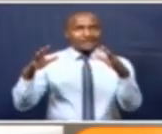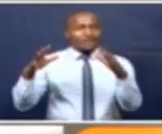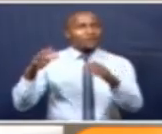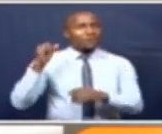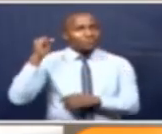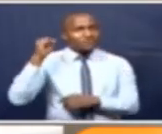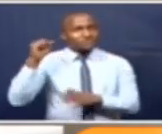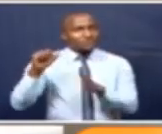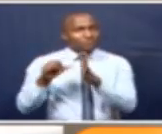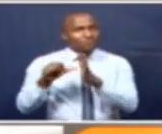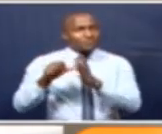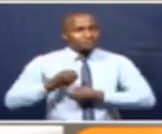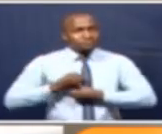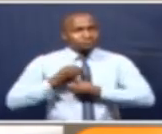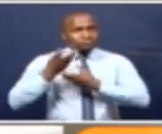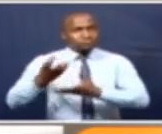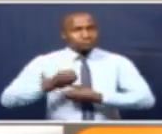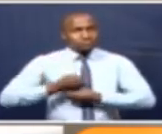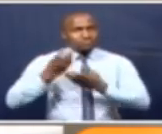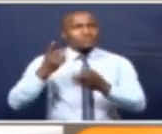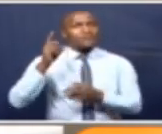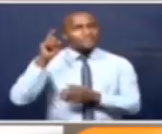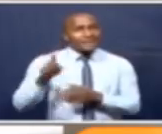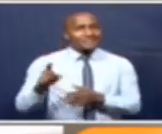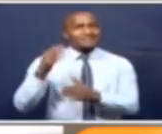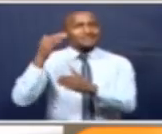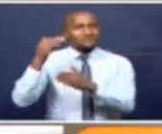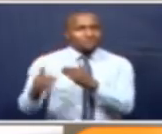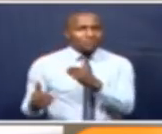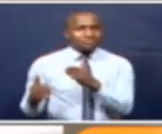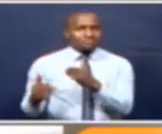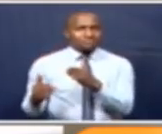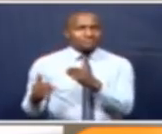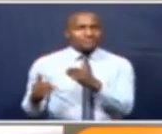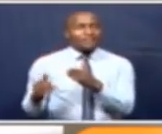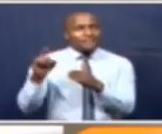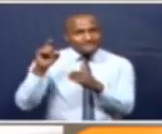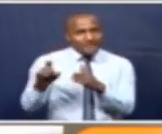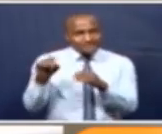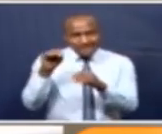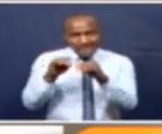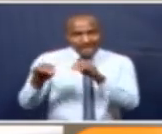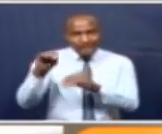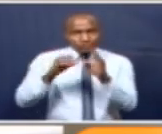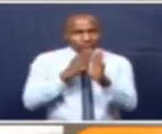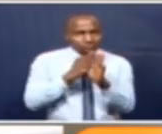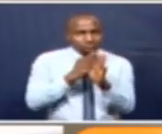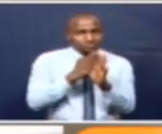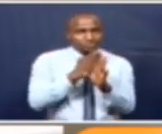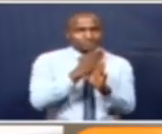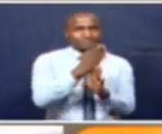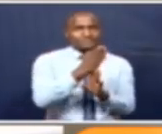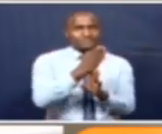we have in the country. We have to sort this out in a way that brings back electoral integrity in our processes.